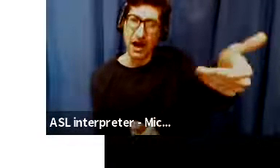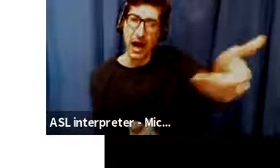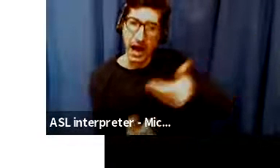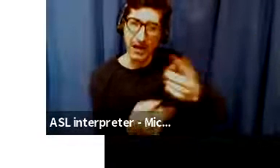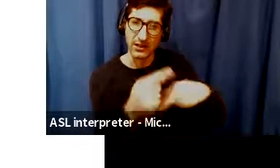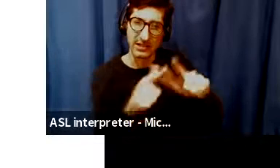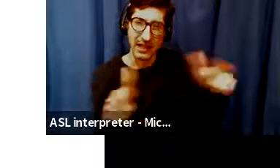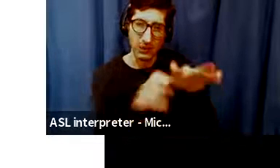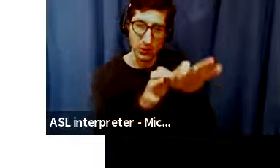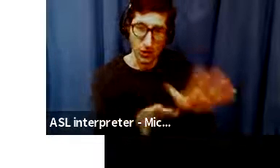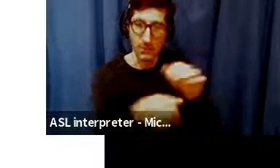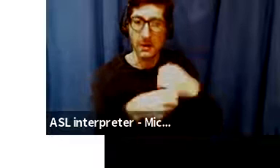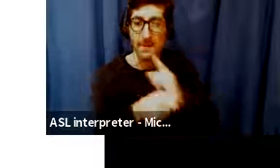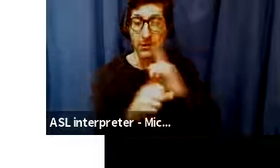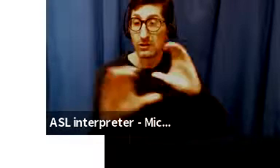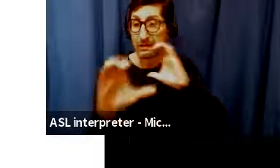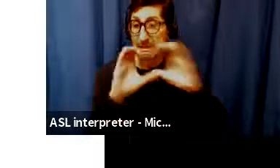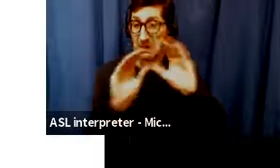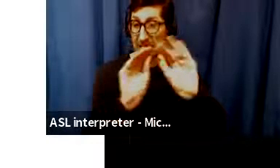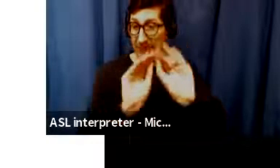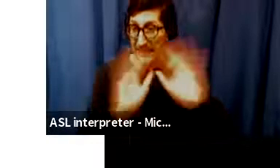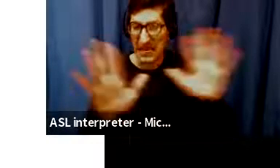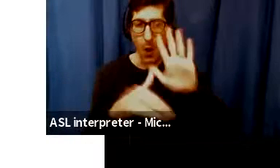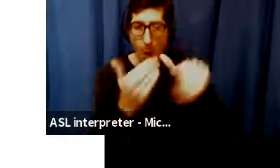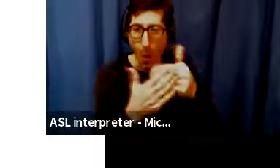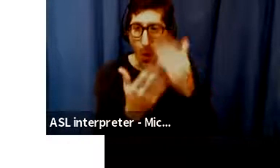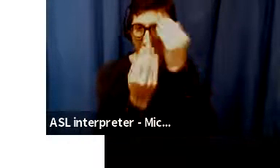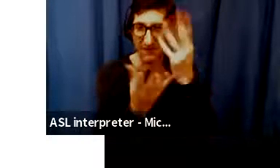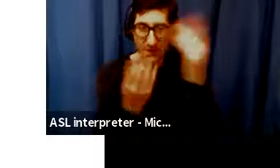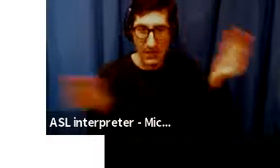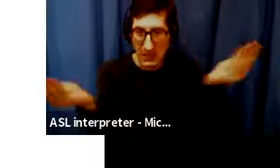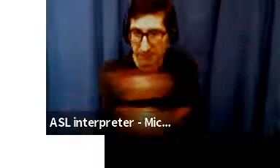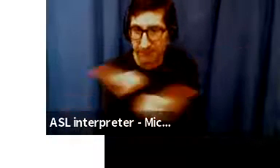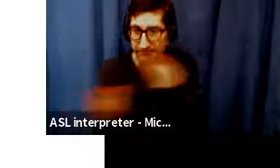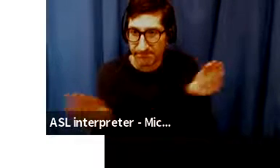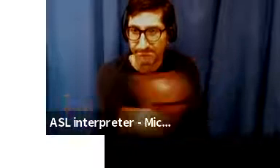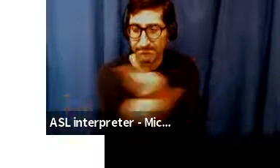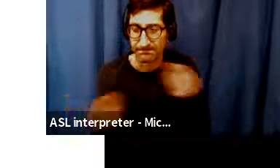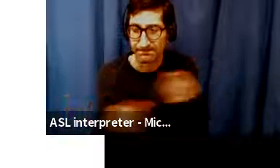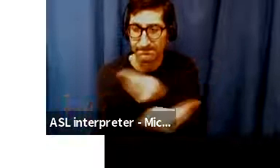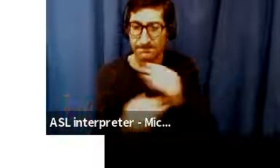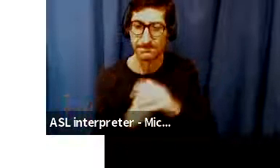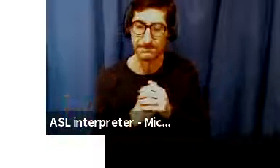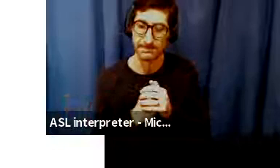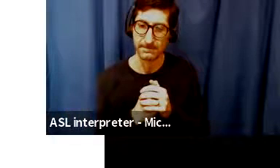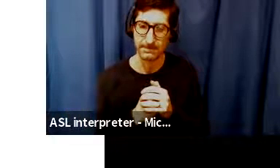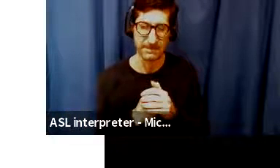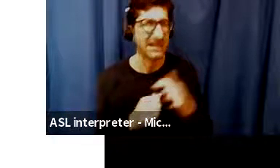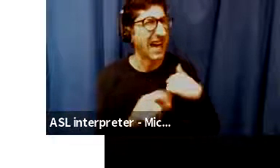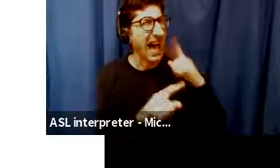double check that everything is being communicated, especially I think it happened to